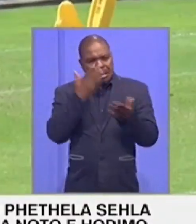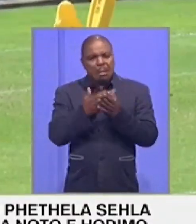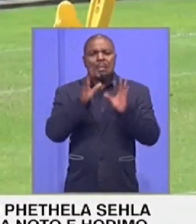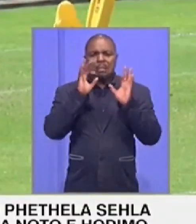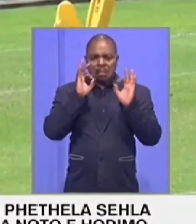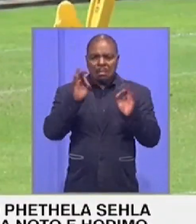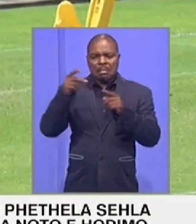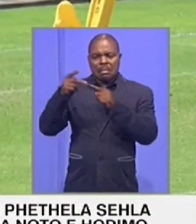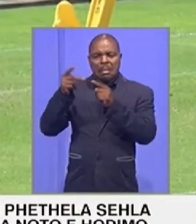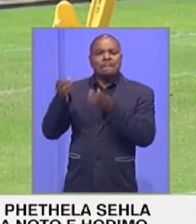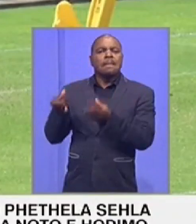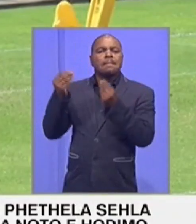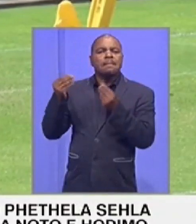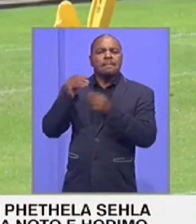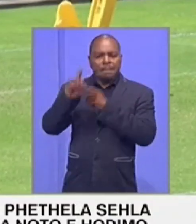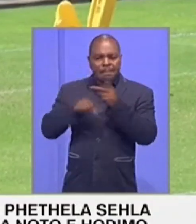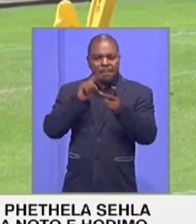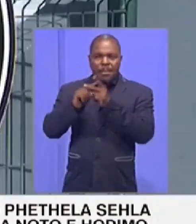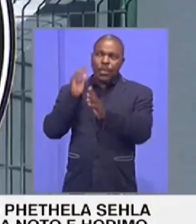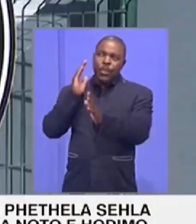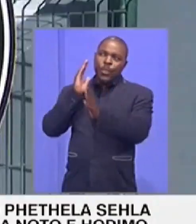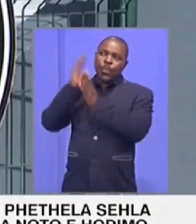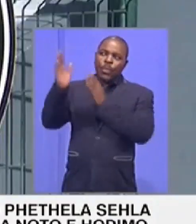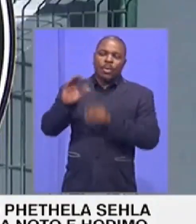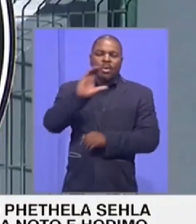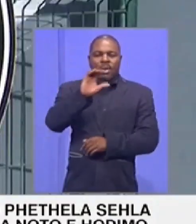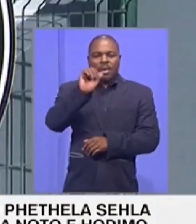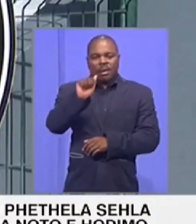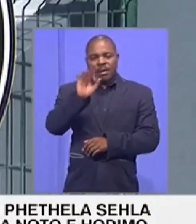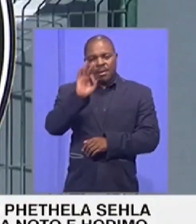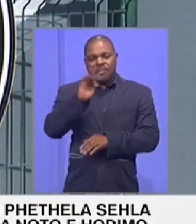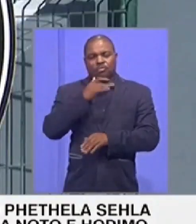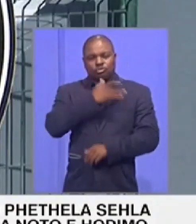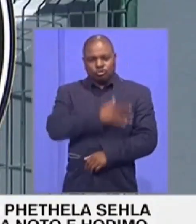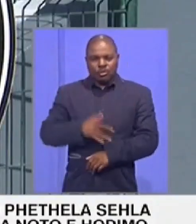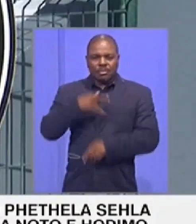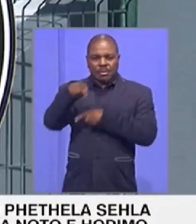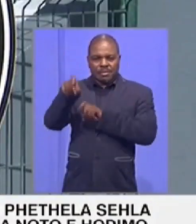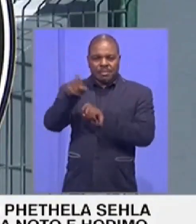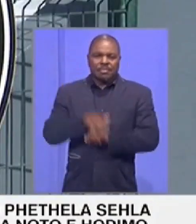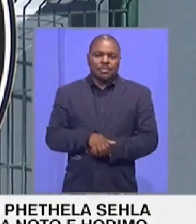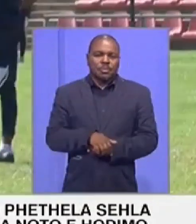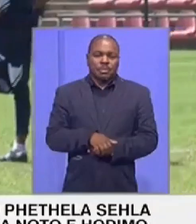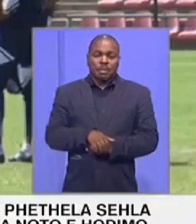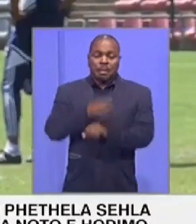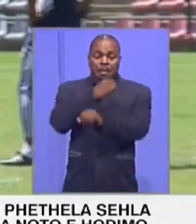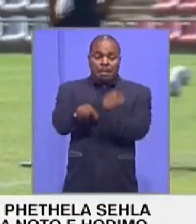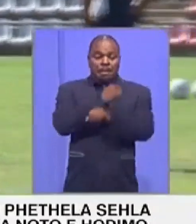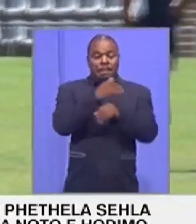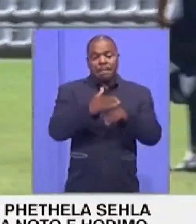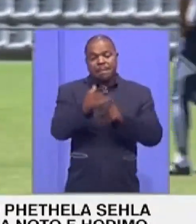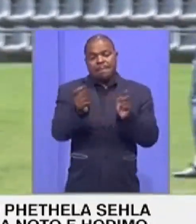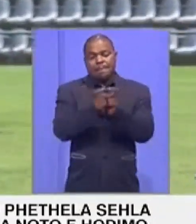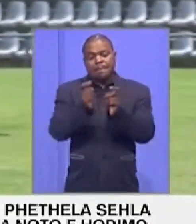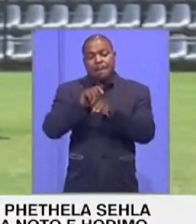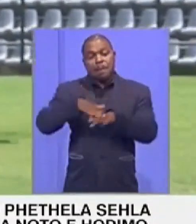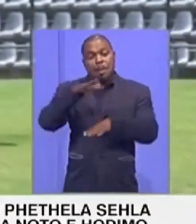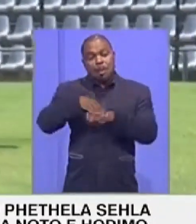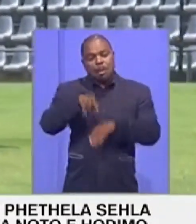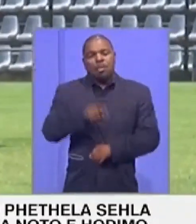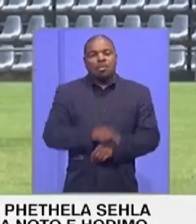a bobedi go yo raloka phadišanong ya CAF Champions League. Pirates e šaletšwe ke dipapadi tše 5 gomme